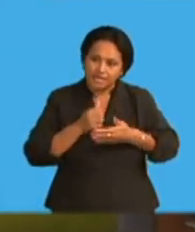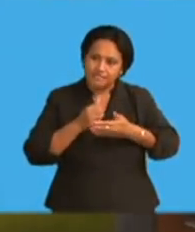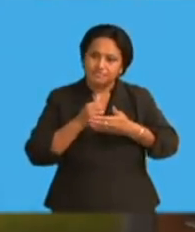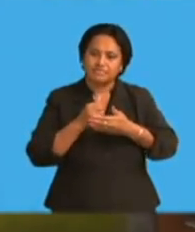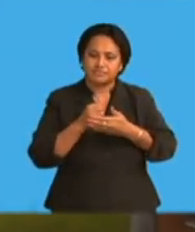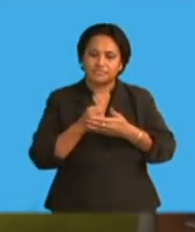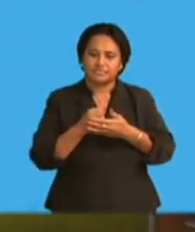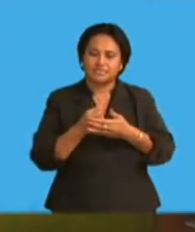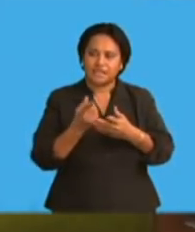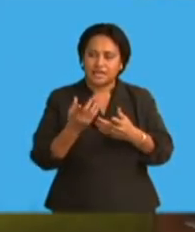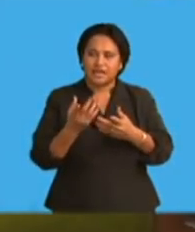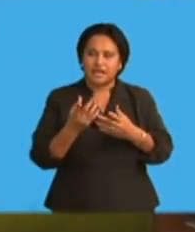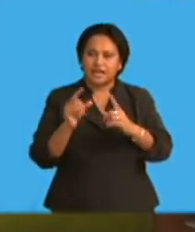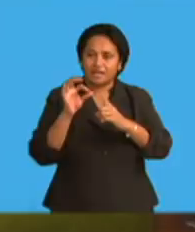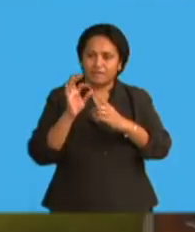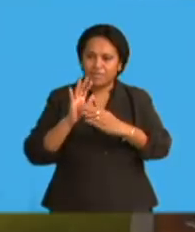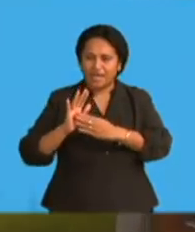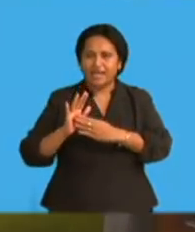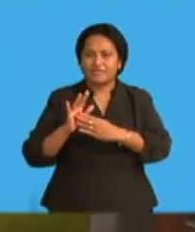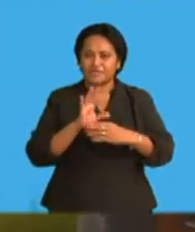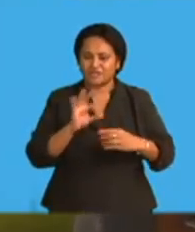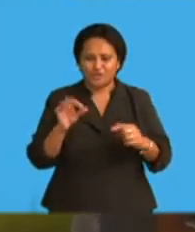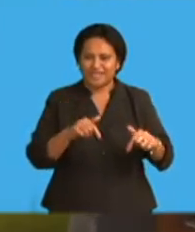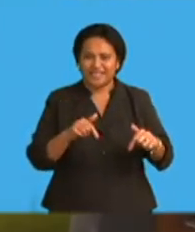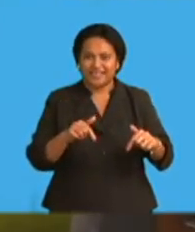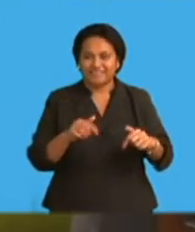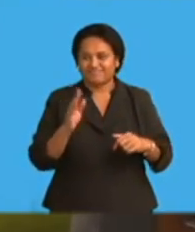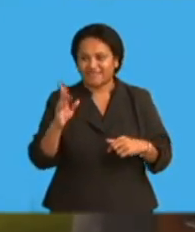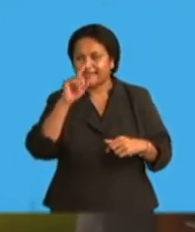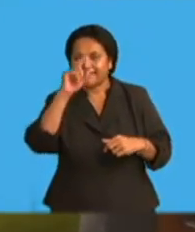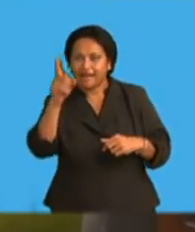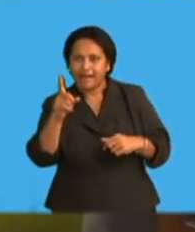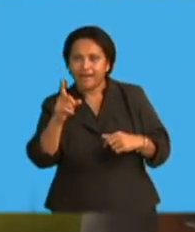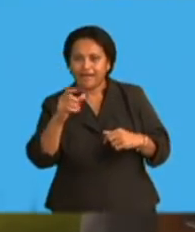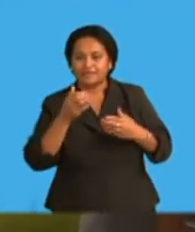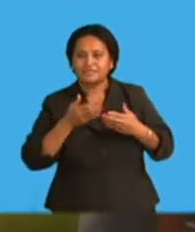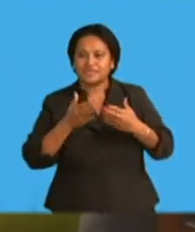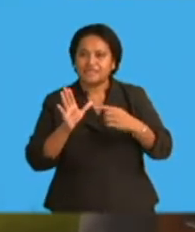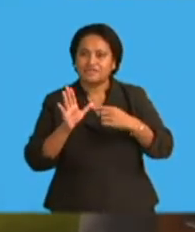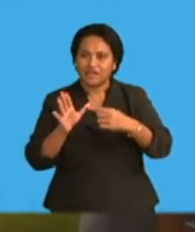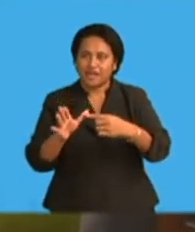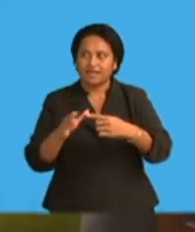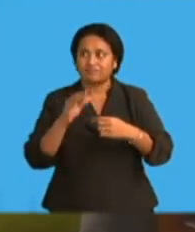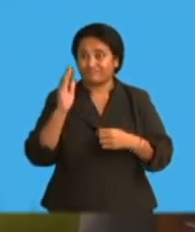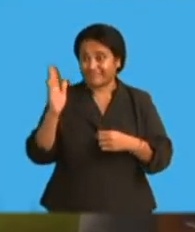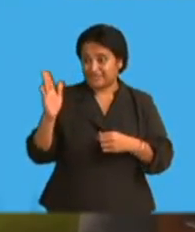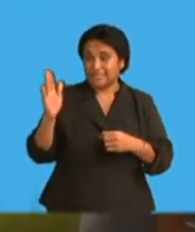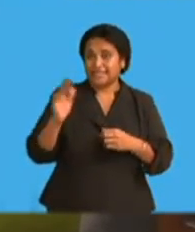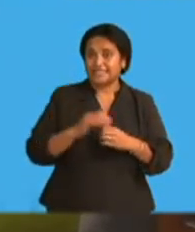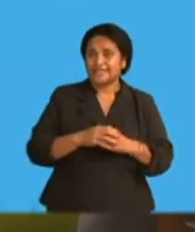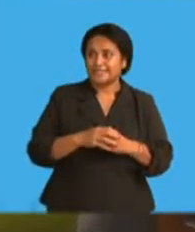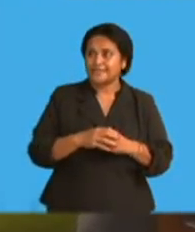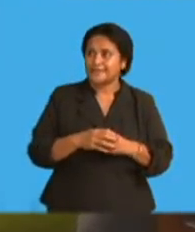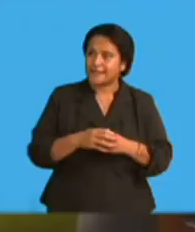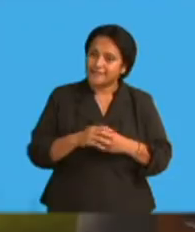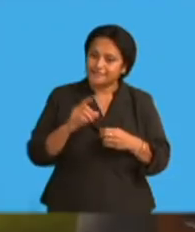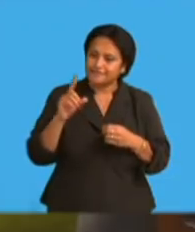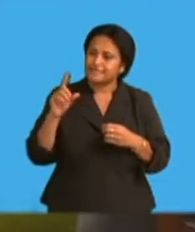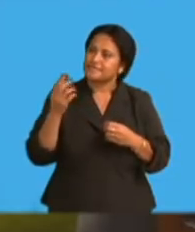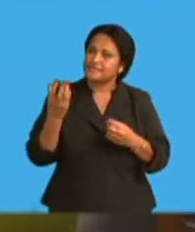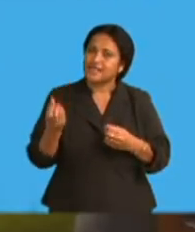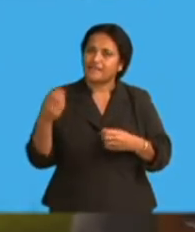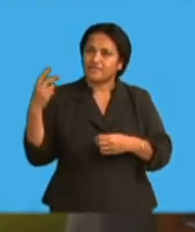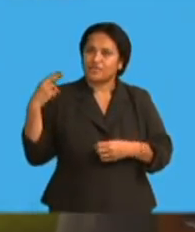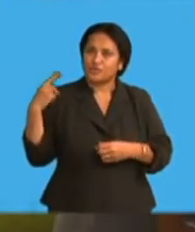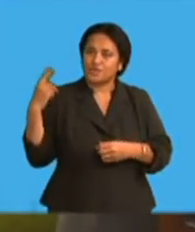overseas, and that's why he's not able to give his right of reply. He, as we know, is carrying out the efforts that Fiji has been given the responsibility